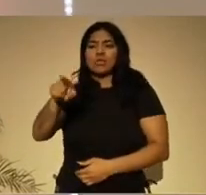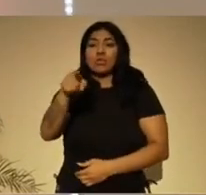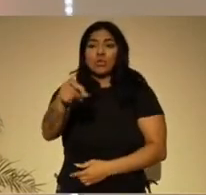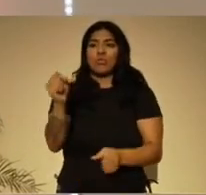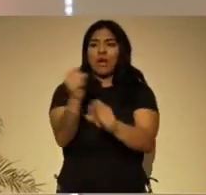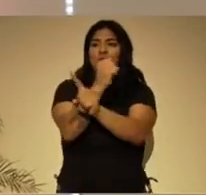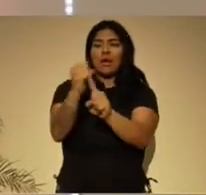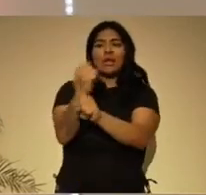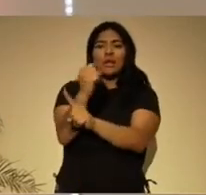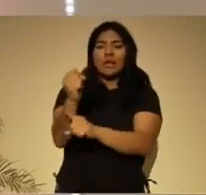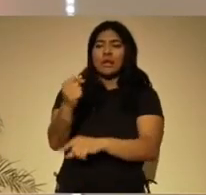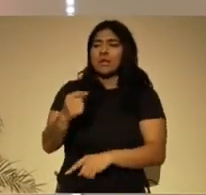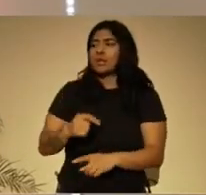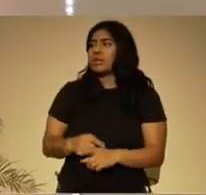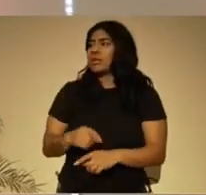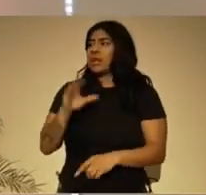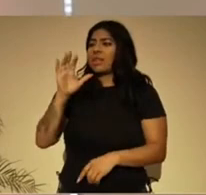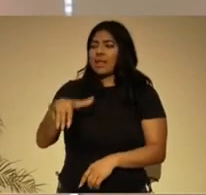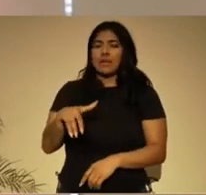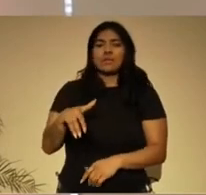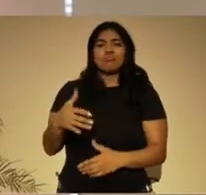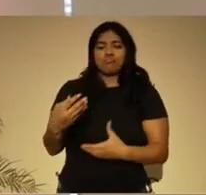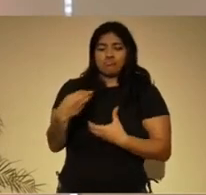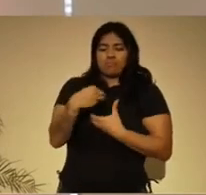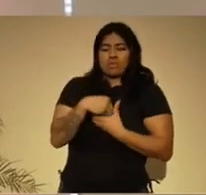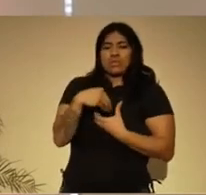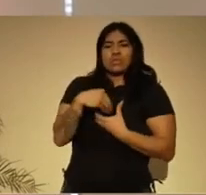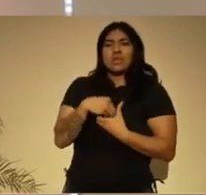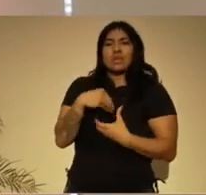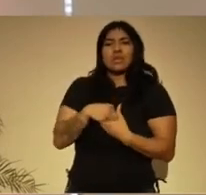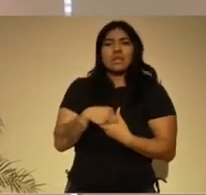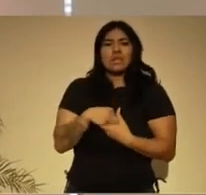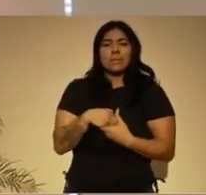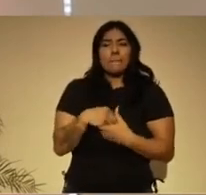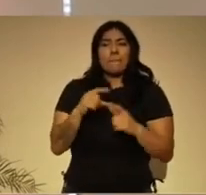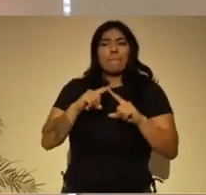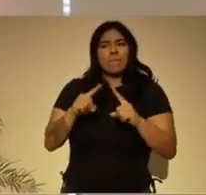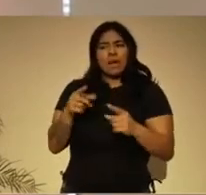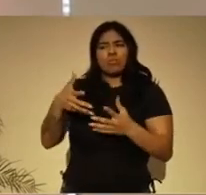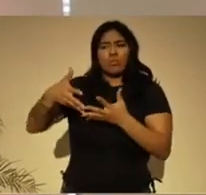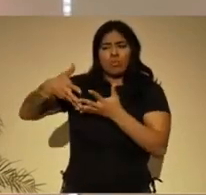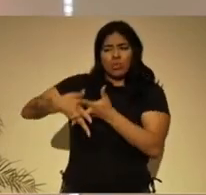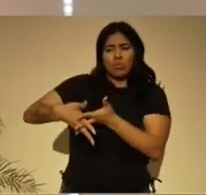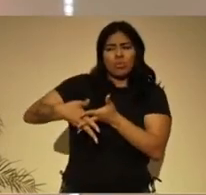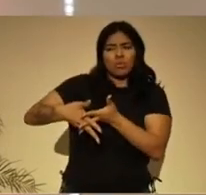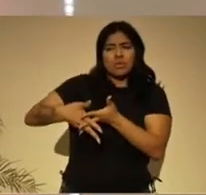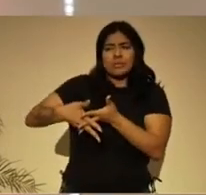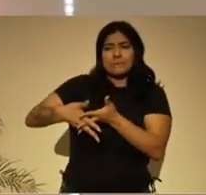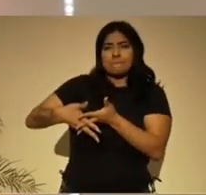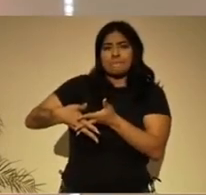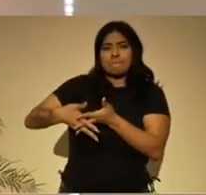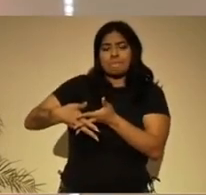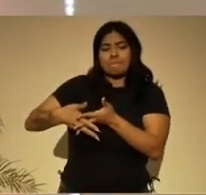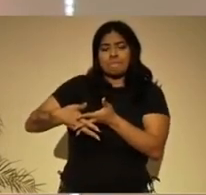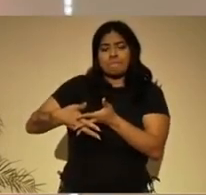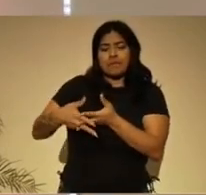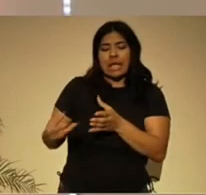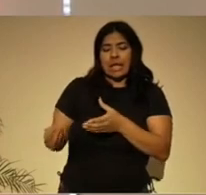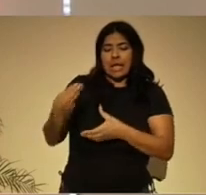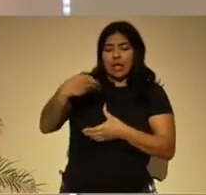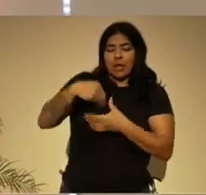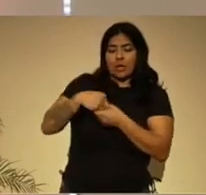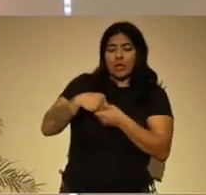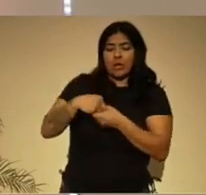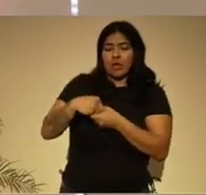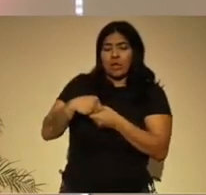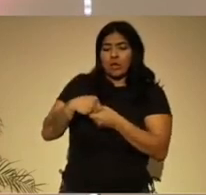fighting, because it's an internal thing. But the thing about roots is this, is that it includes an